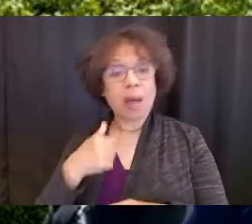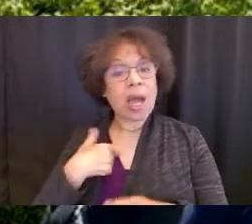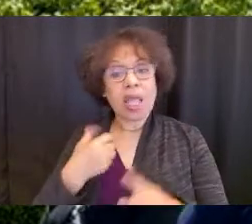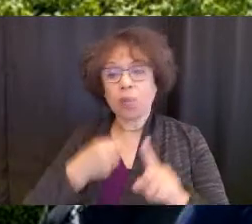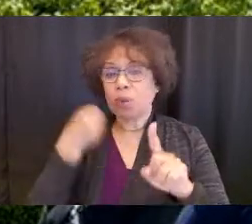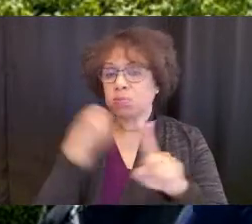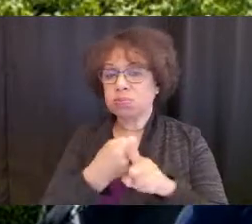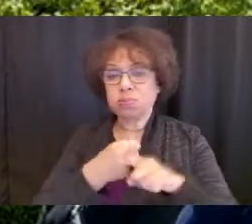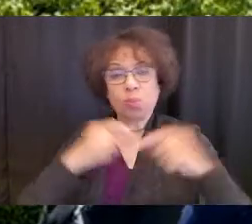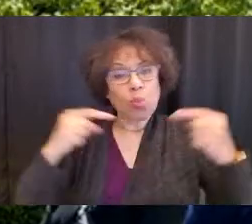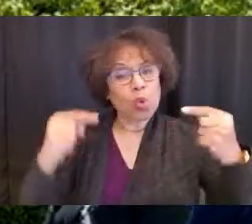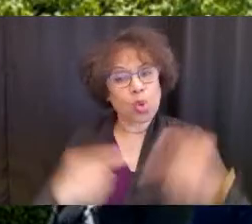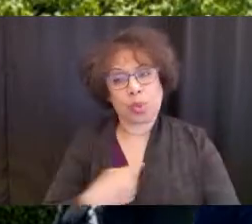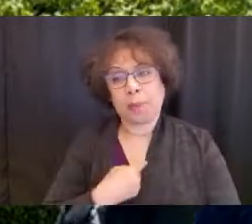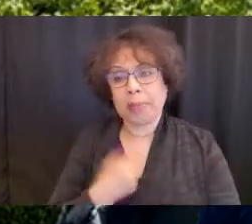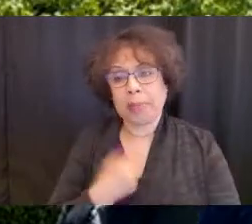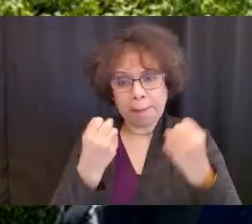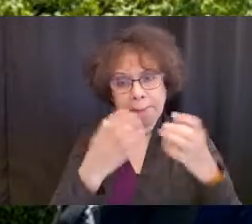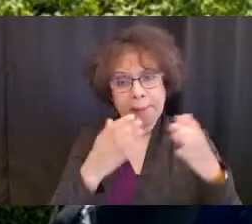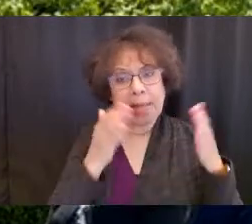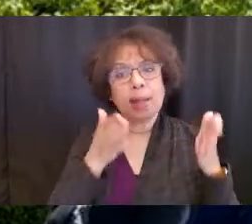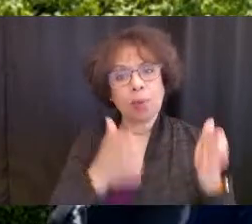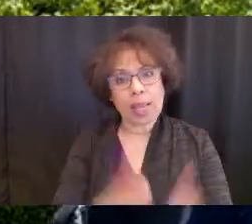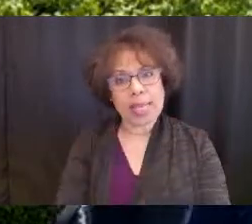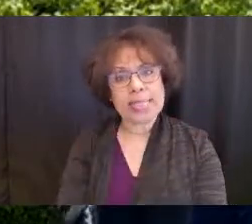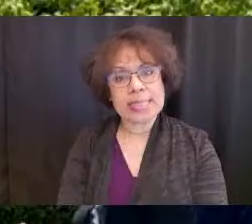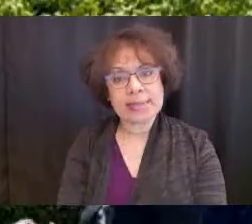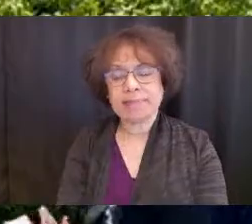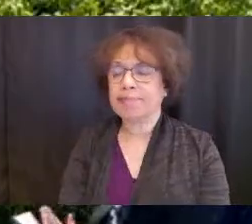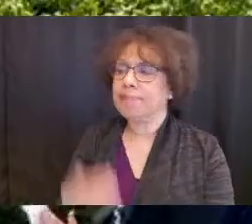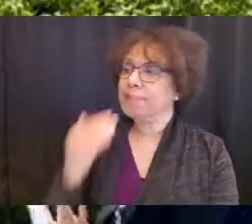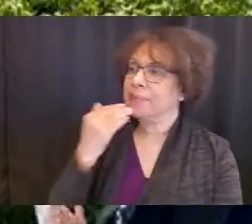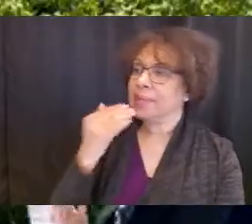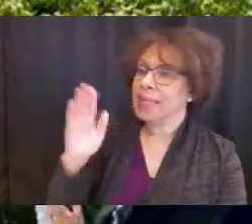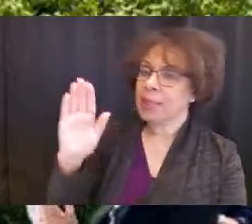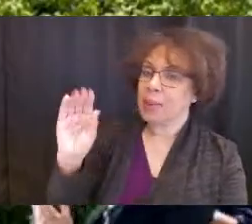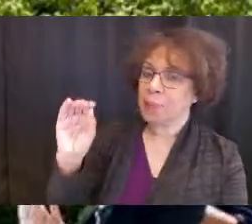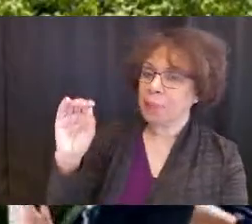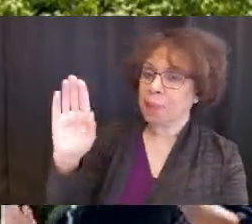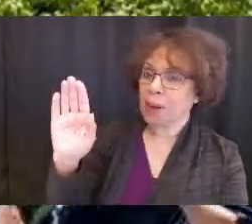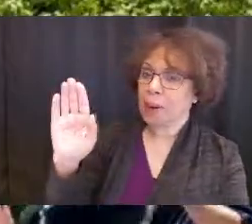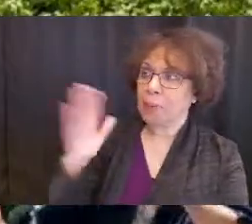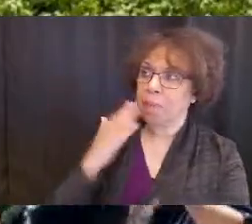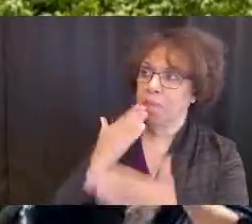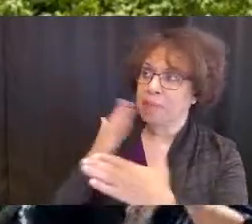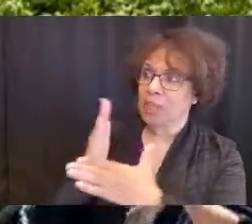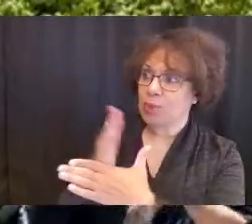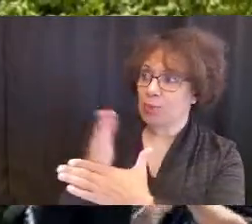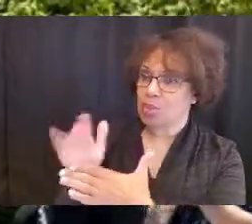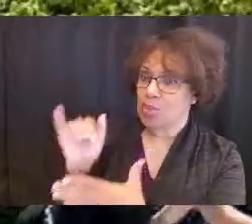levels. Thank you. Thank you, Bob. Thank you for sharing that.